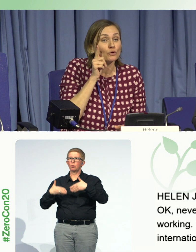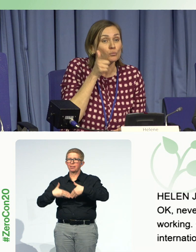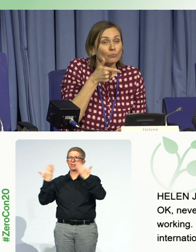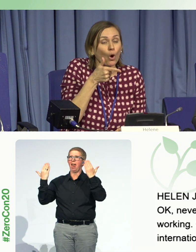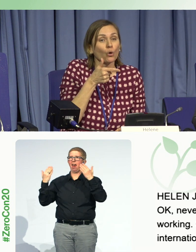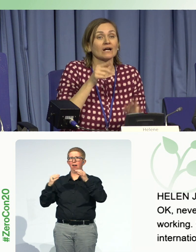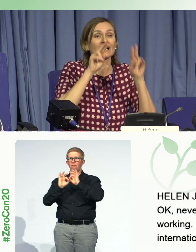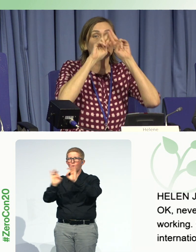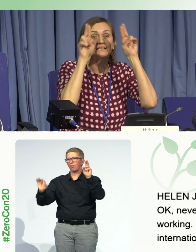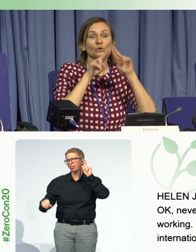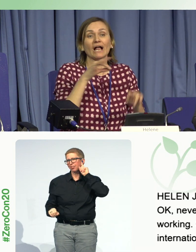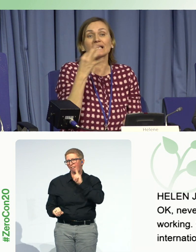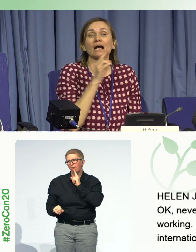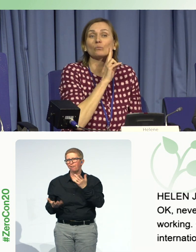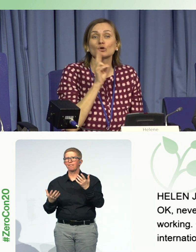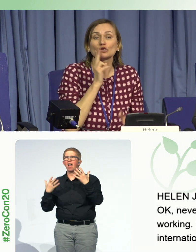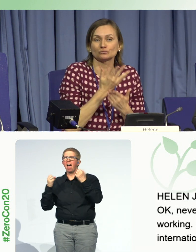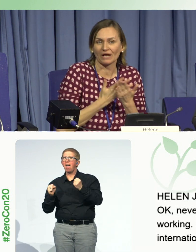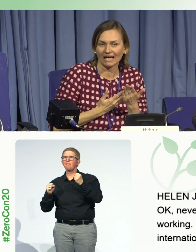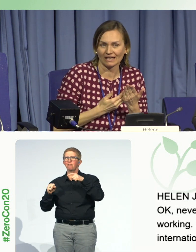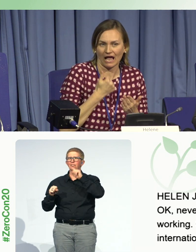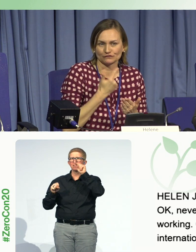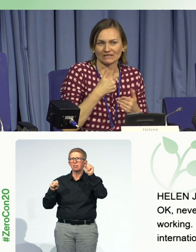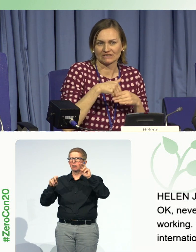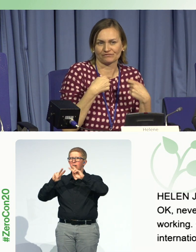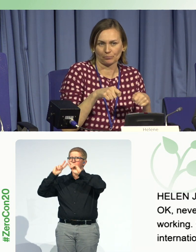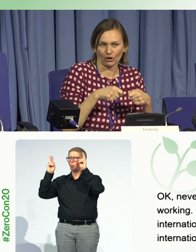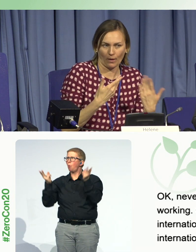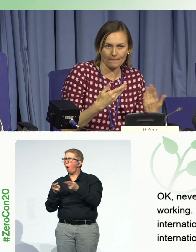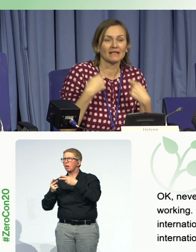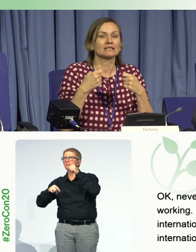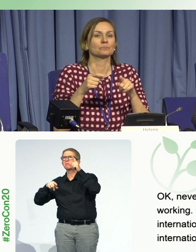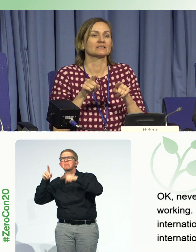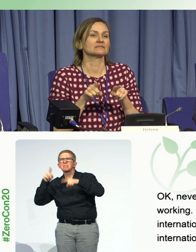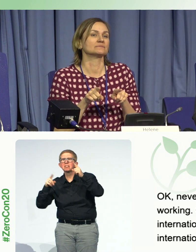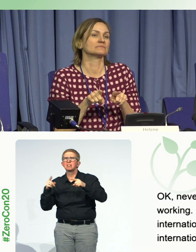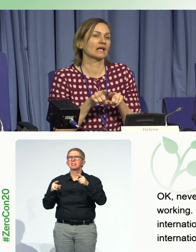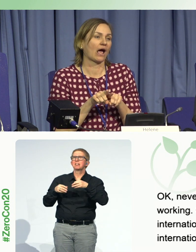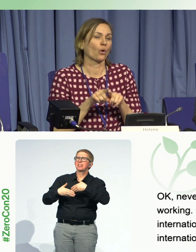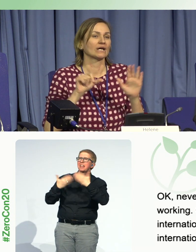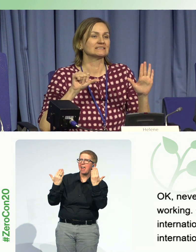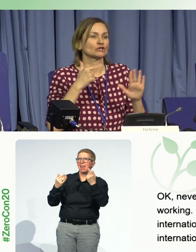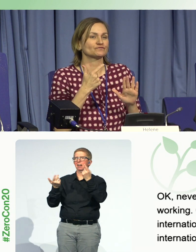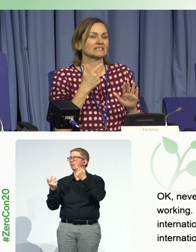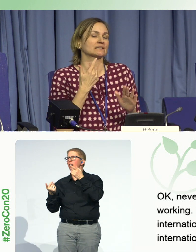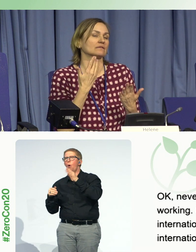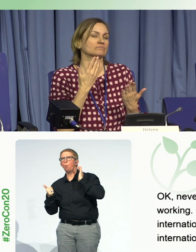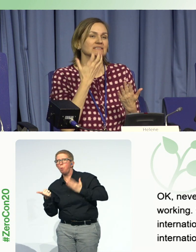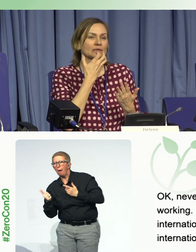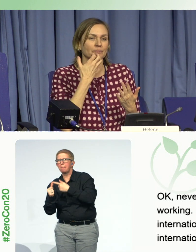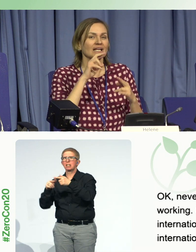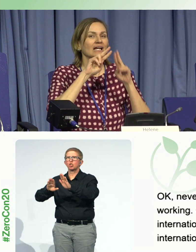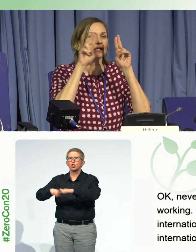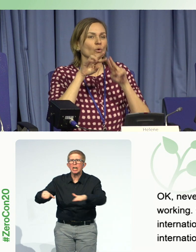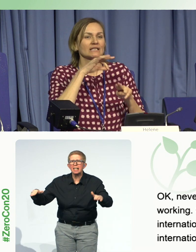international days of women or other special days. And the day